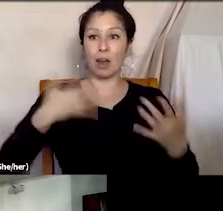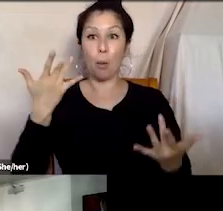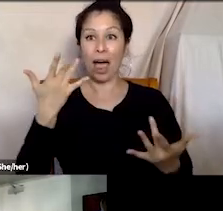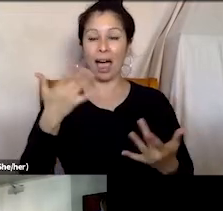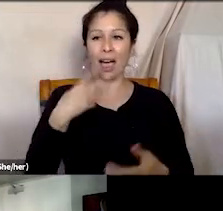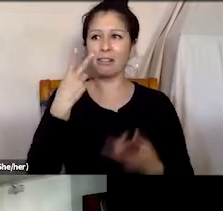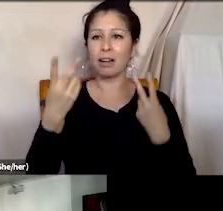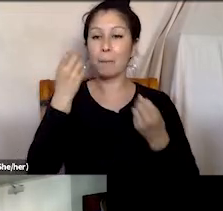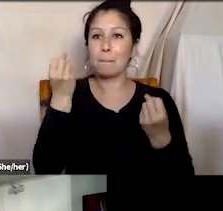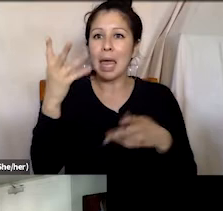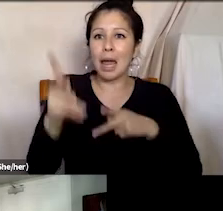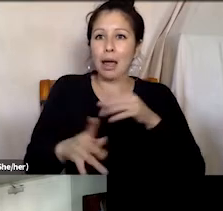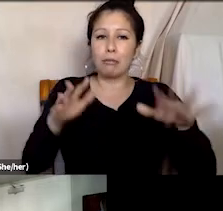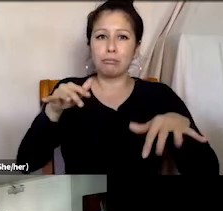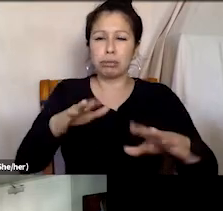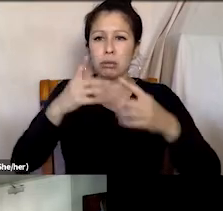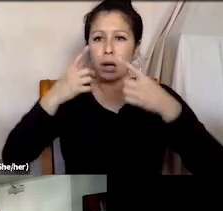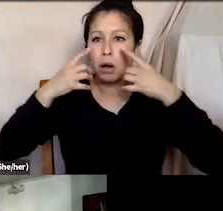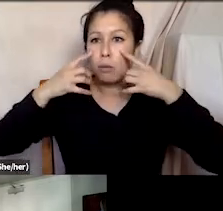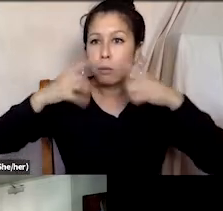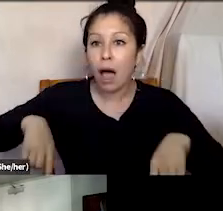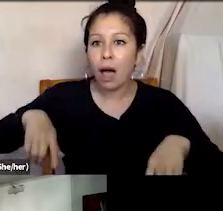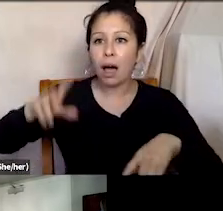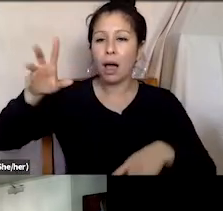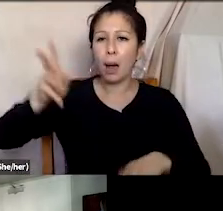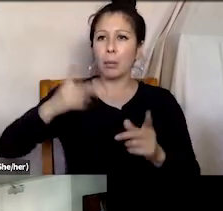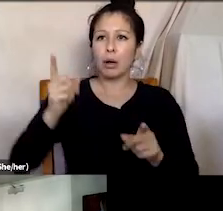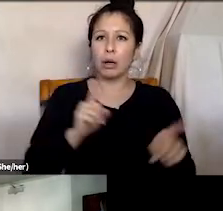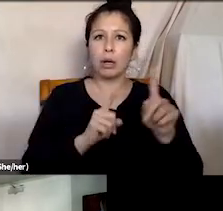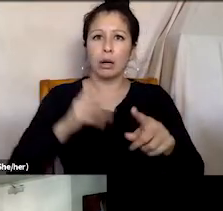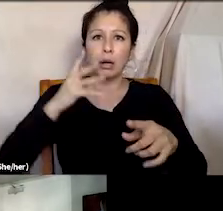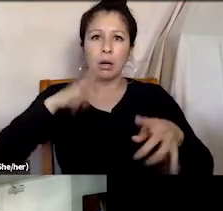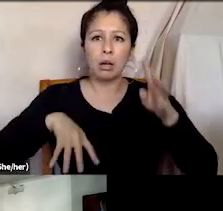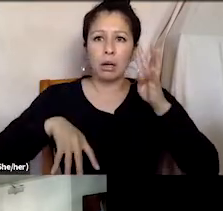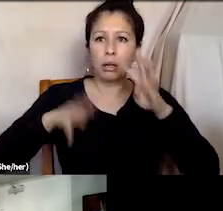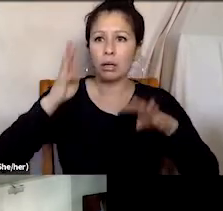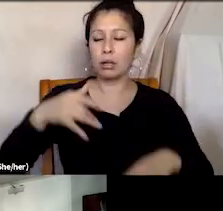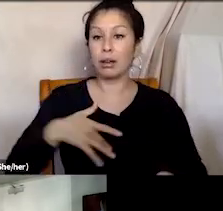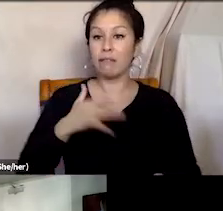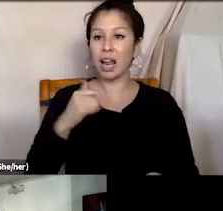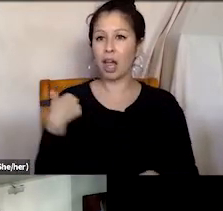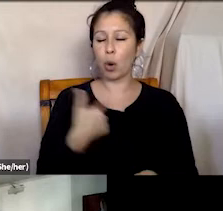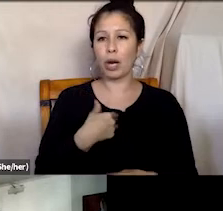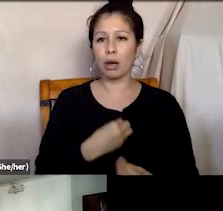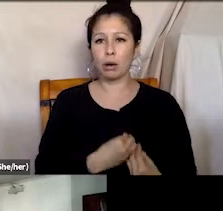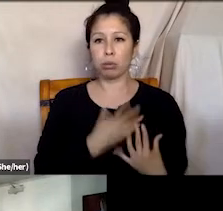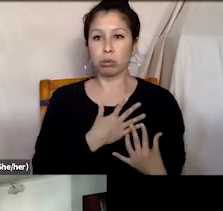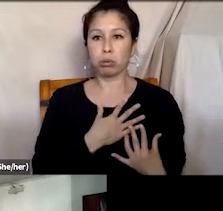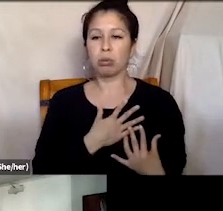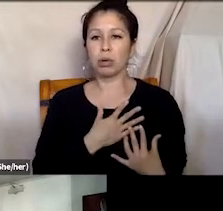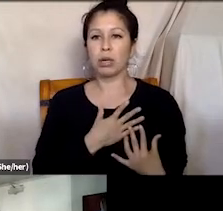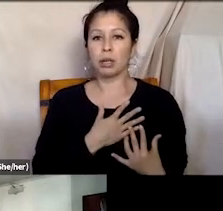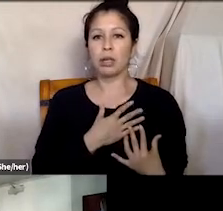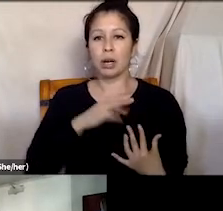because so many people ended in tears when they walked through the gallery. And I felt like we moved the needle